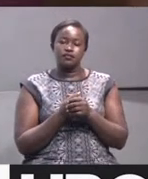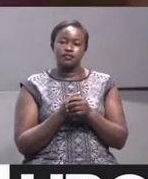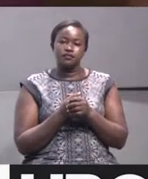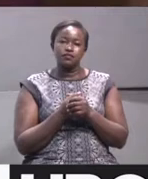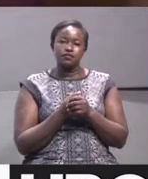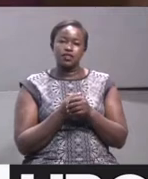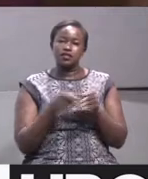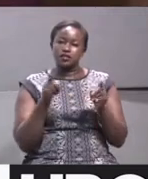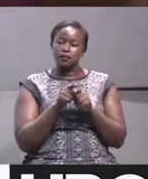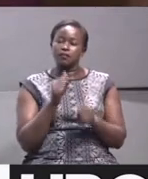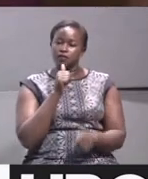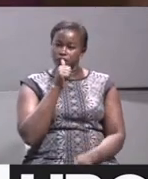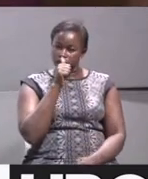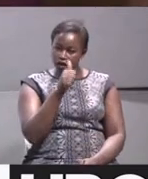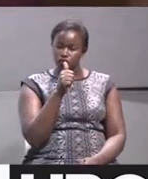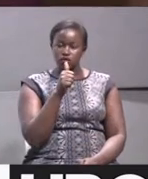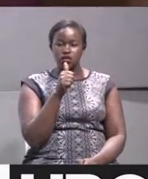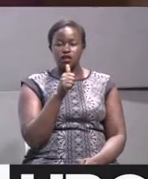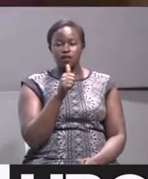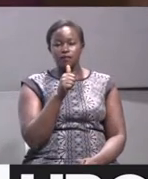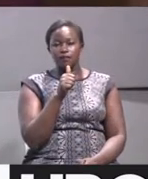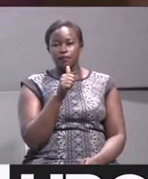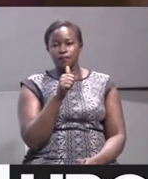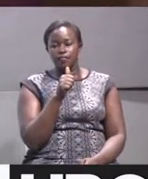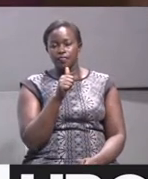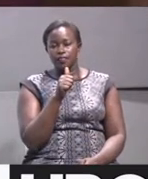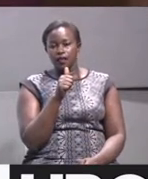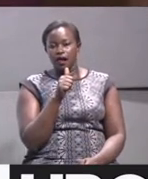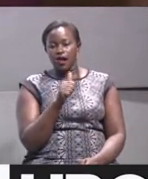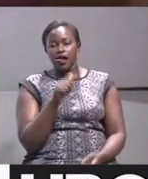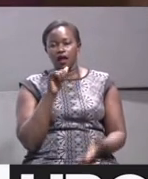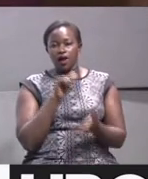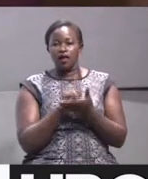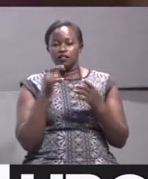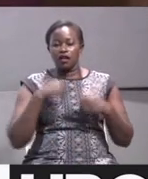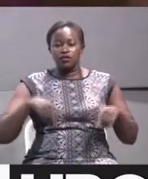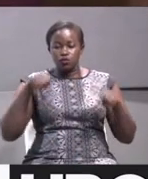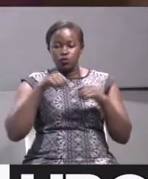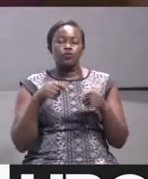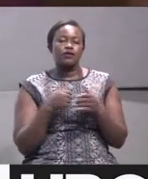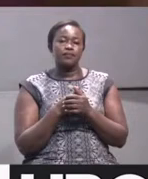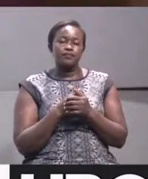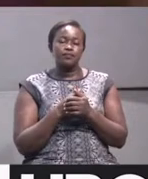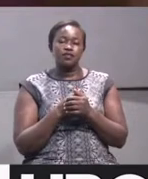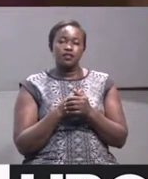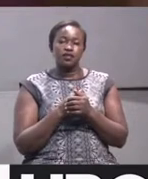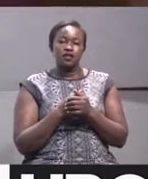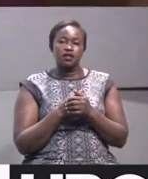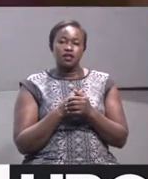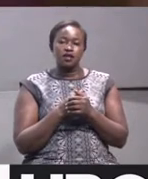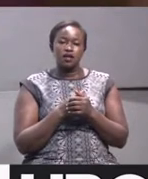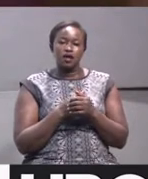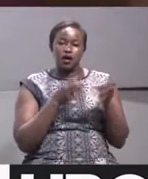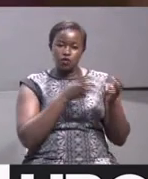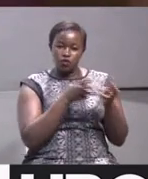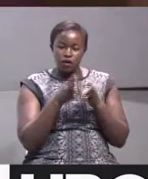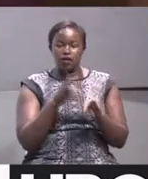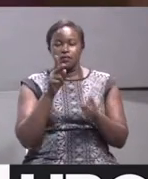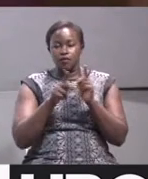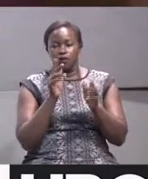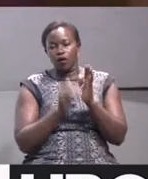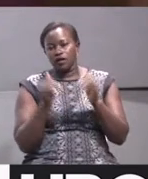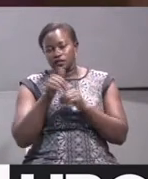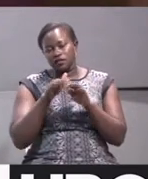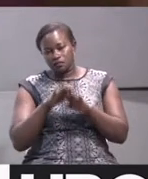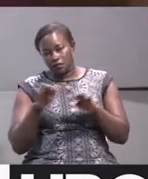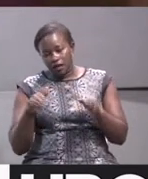Also proud that we are a conduit through which people can access the market, whether you want to